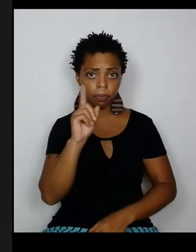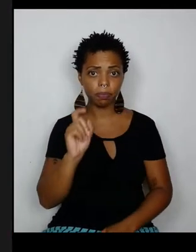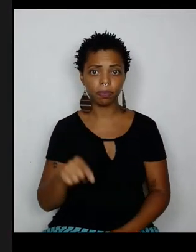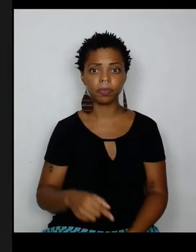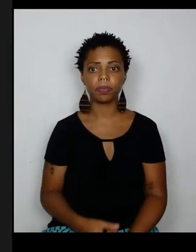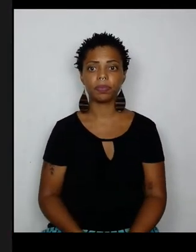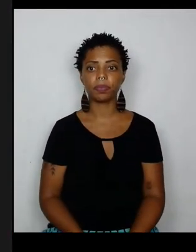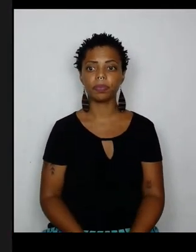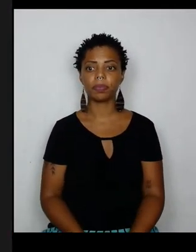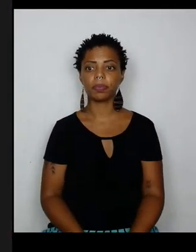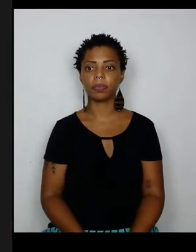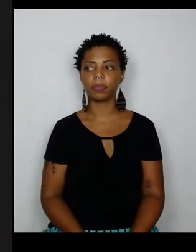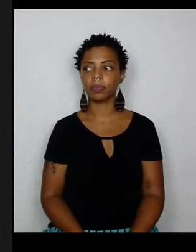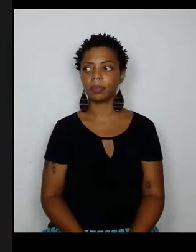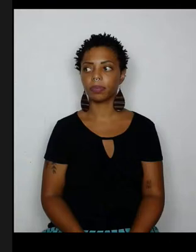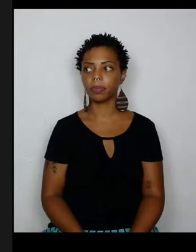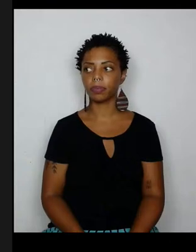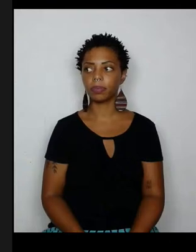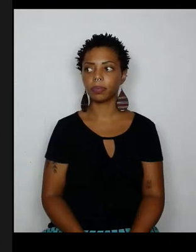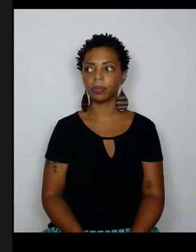more details laura